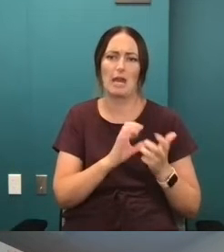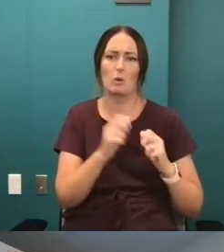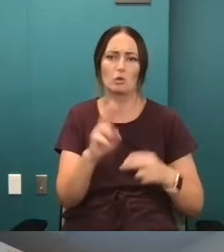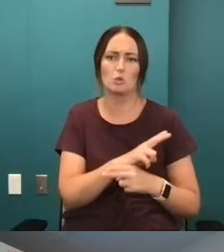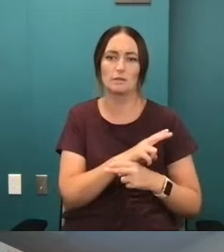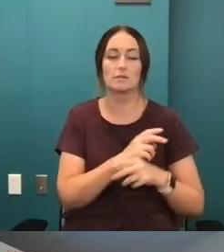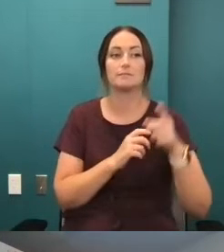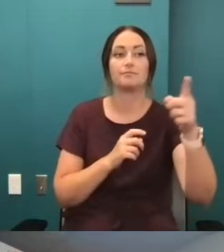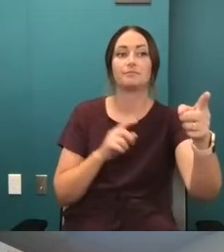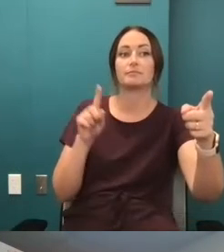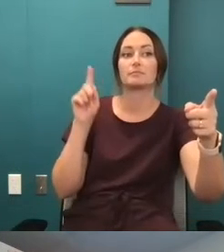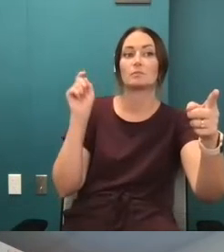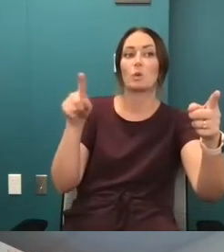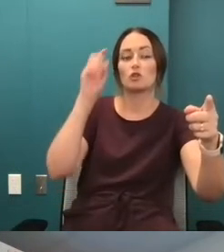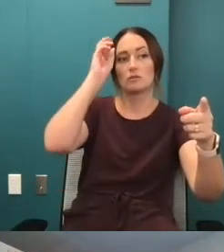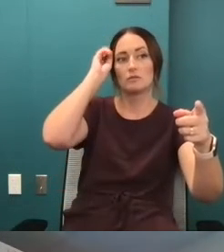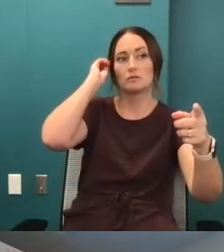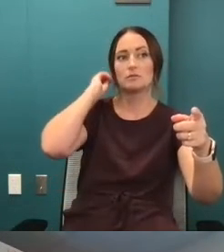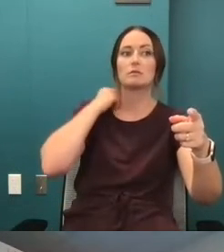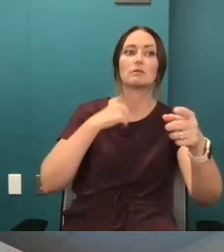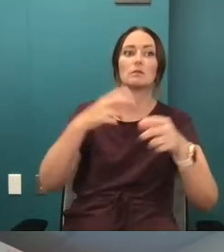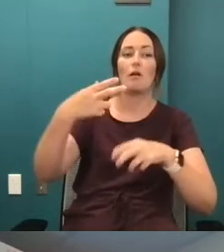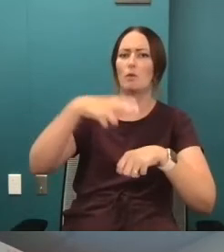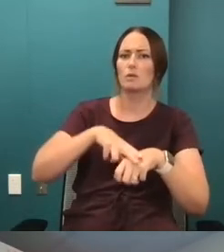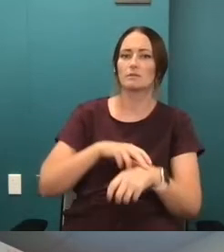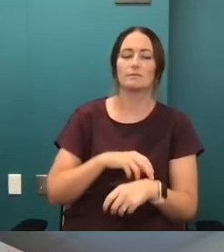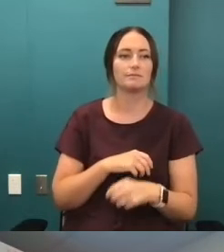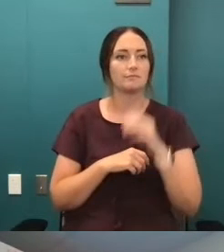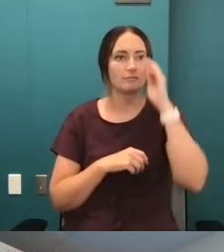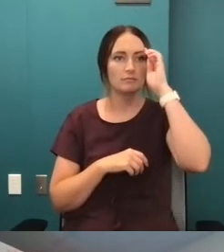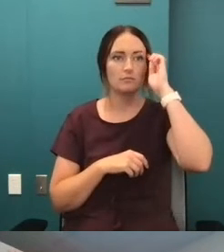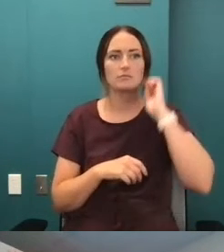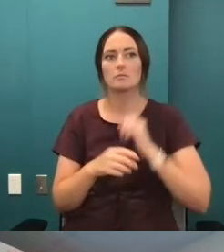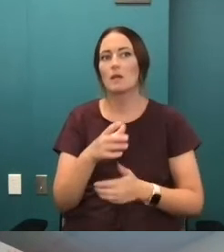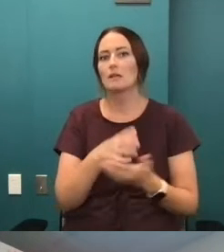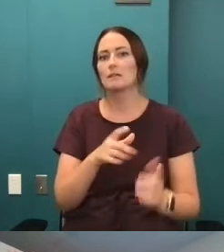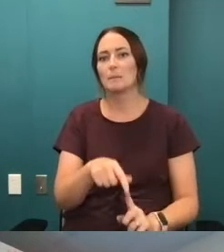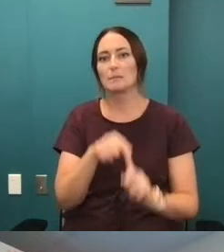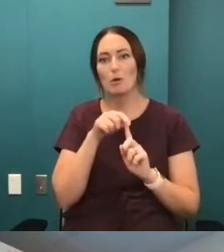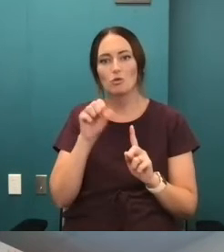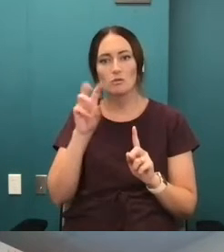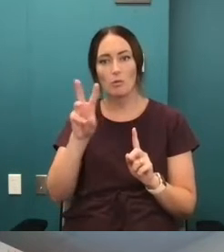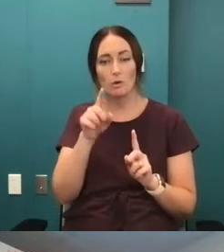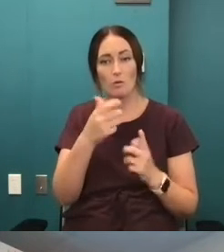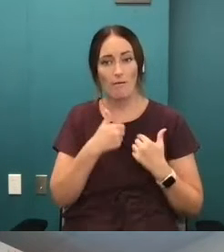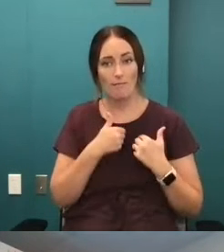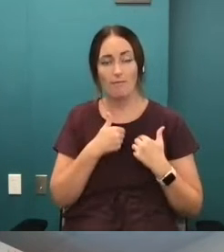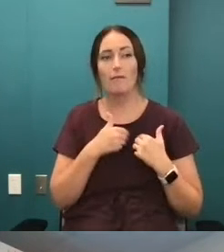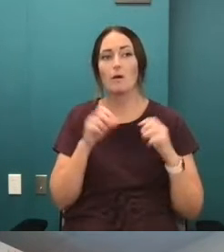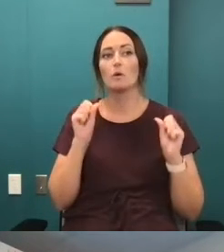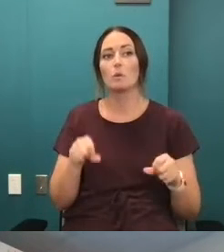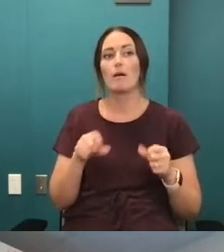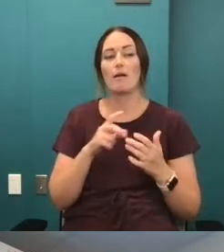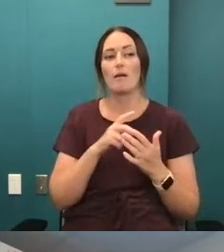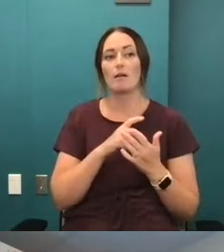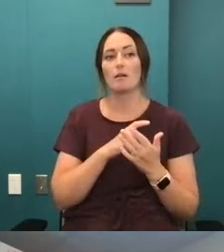So can I ask you a question? Yeah, of course. Is this some special software that you have that you're able to